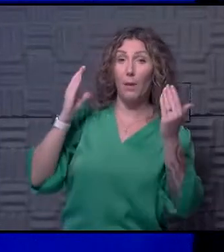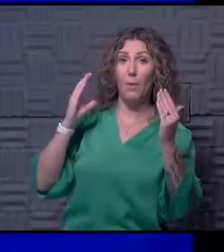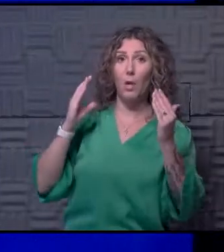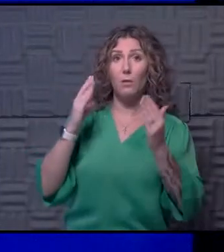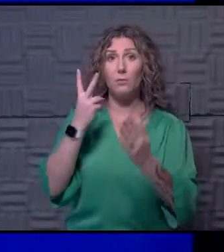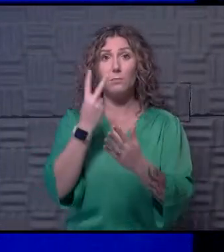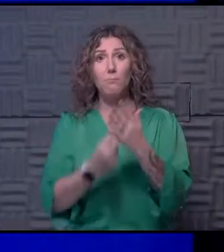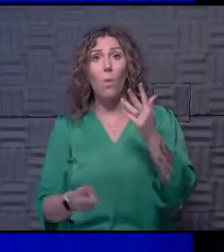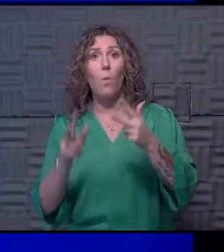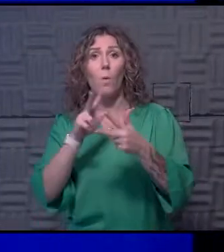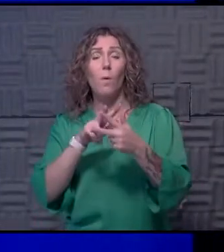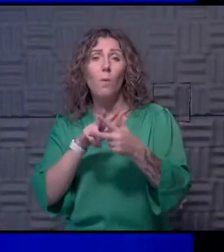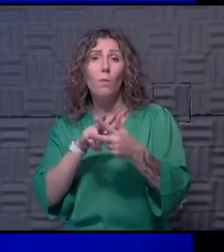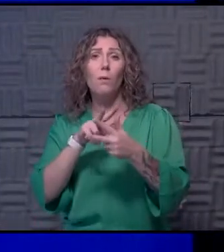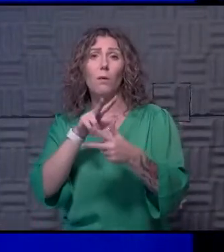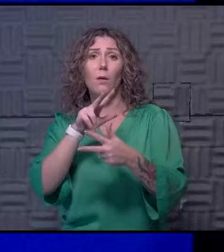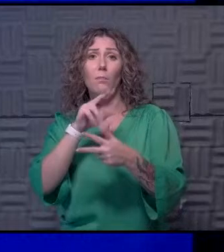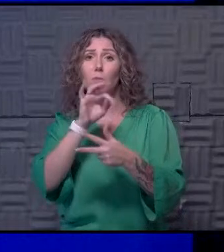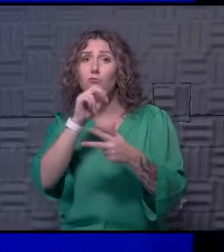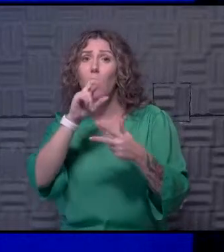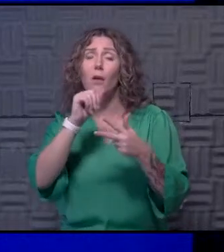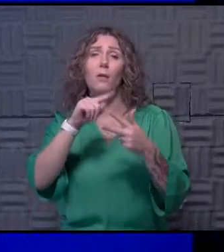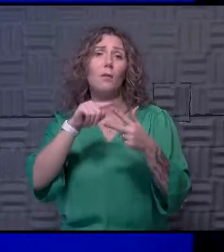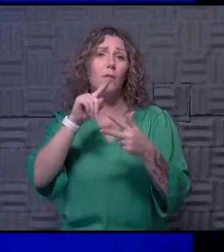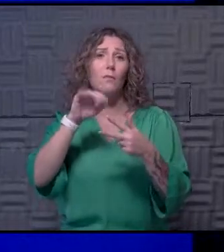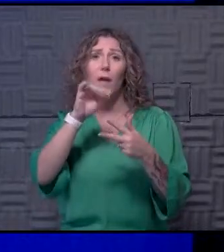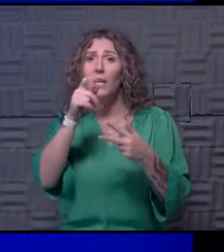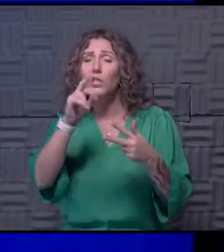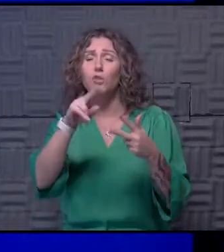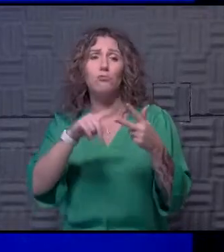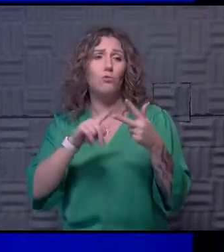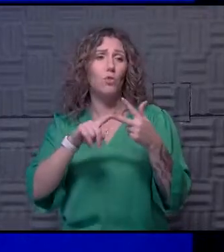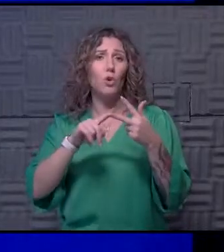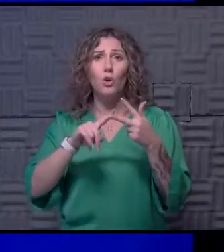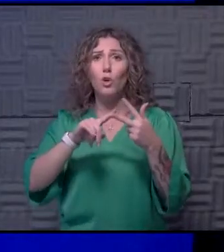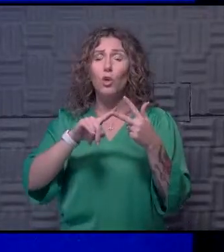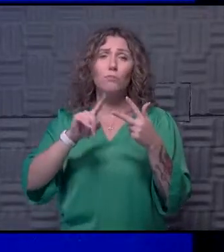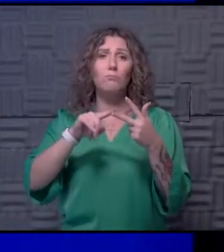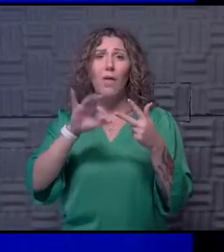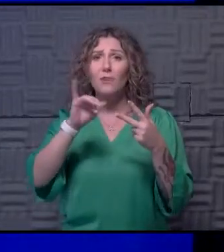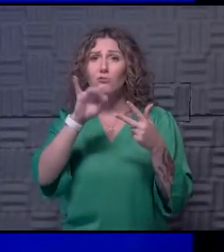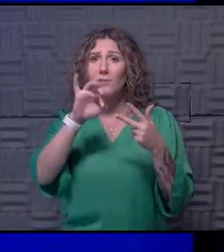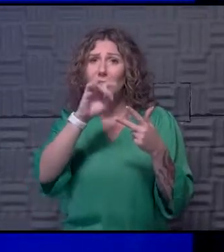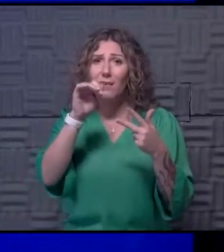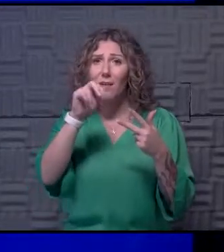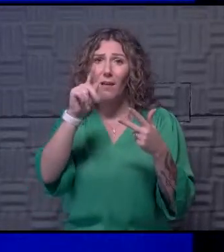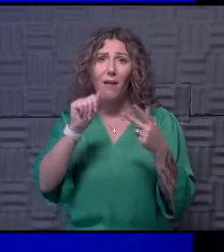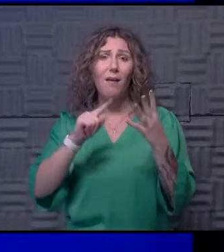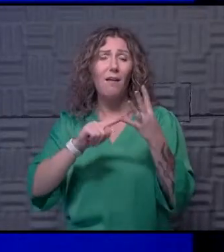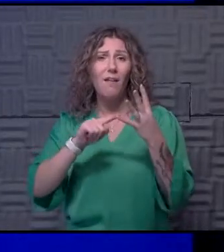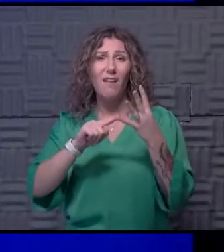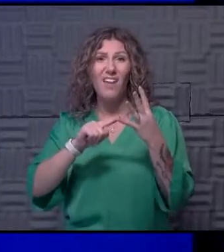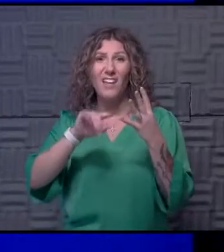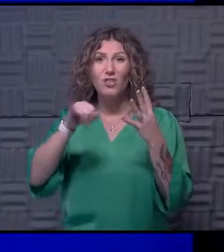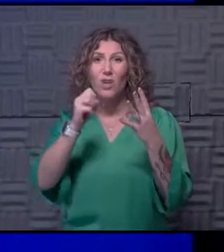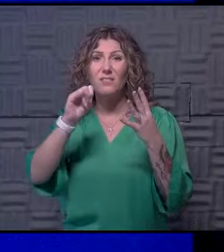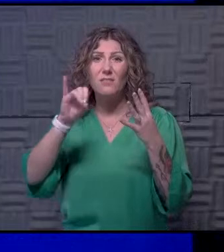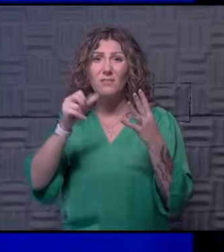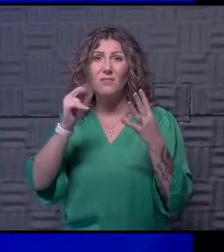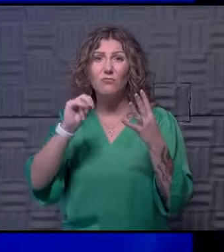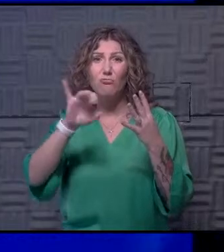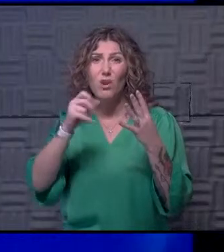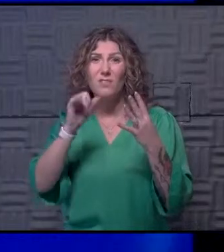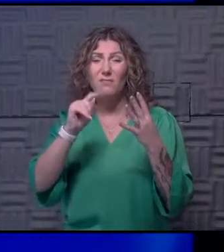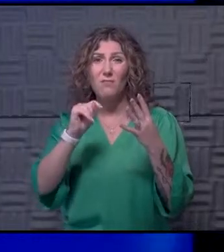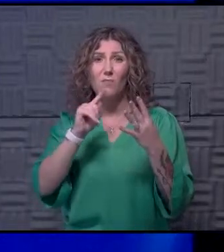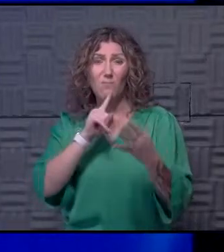both Moderna, Pfizer, J&J, Johnson & Johnson, and the AstraZeneca vaccines, as well as many others, have been studied extensively, not just in the United